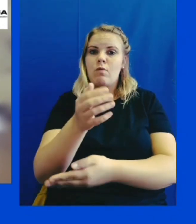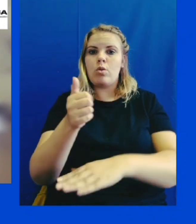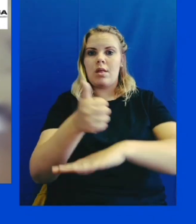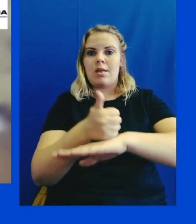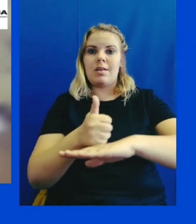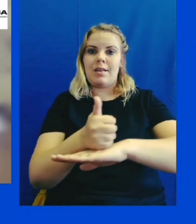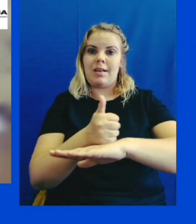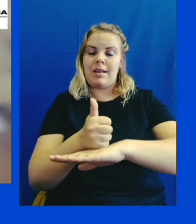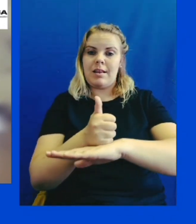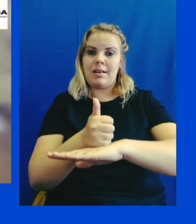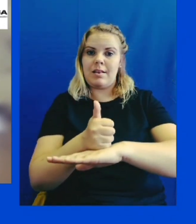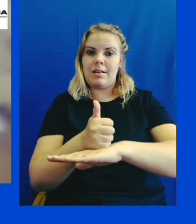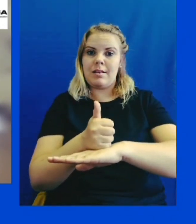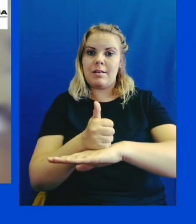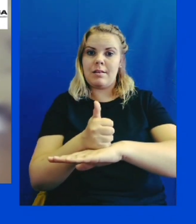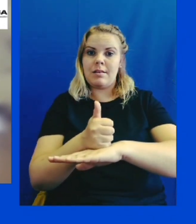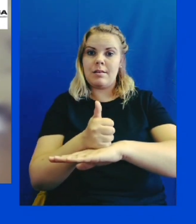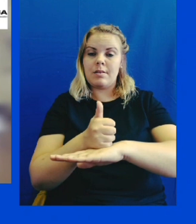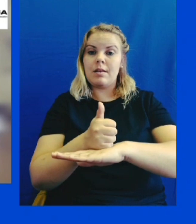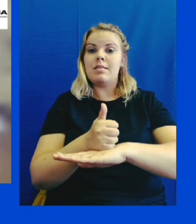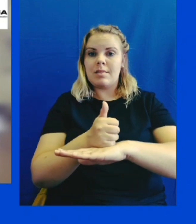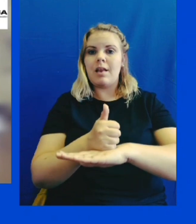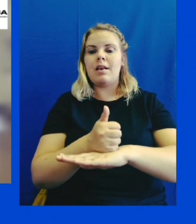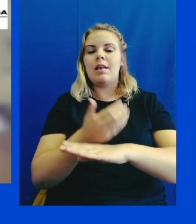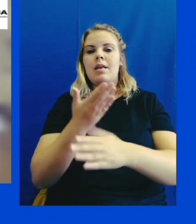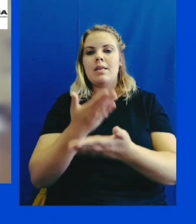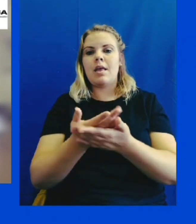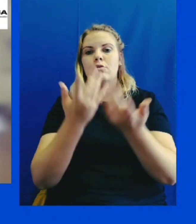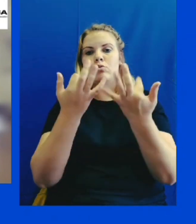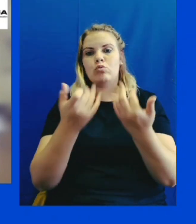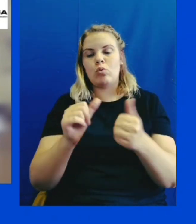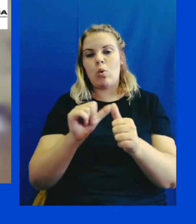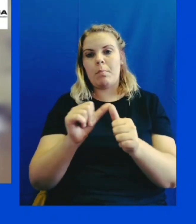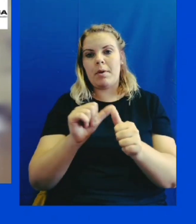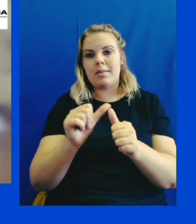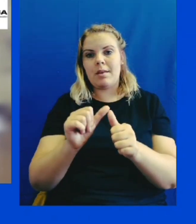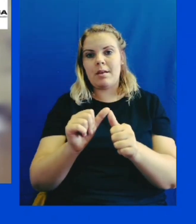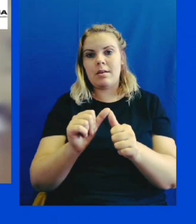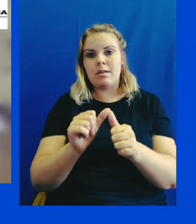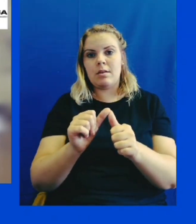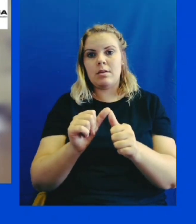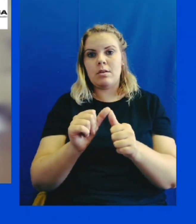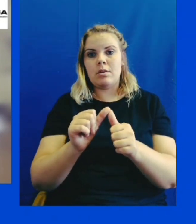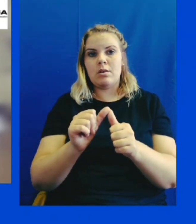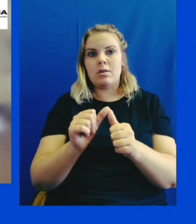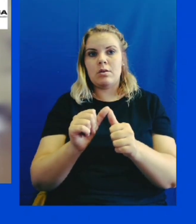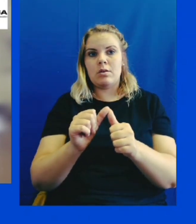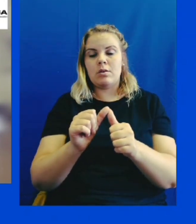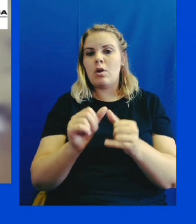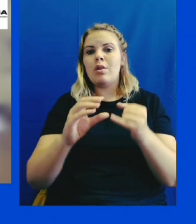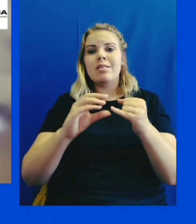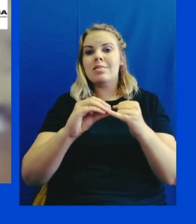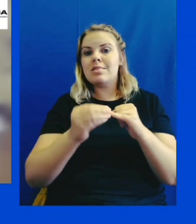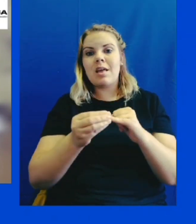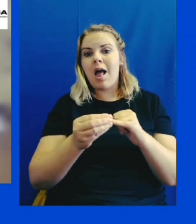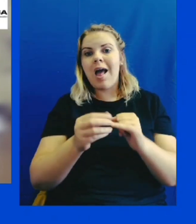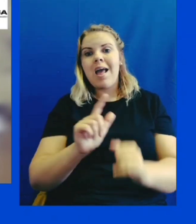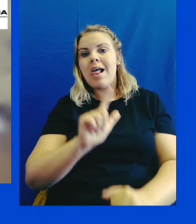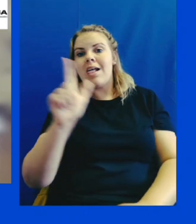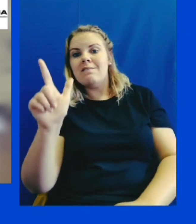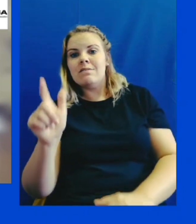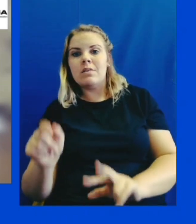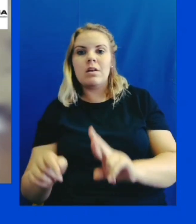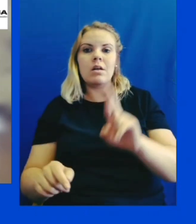green, players tend to score better if they do that rather than going left or